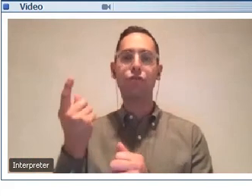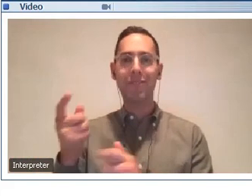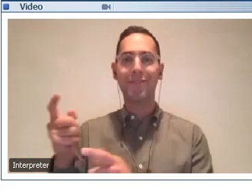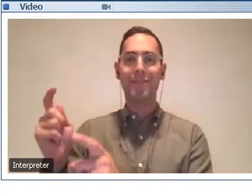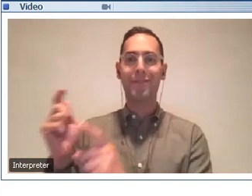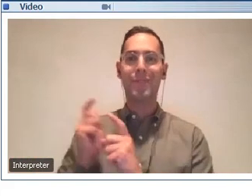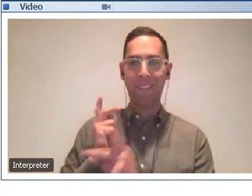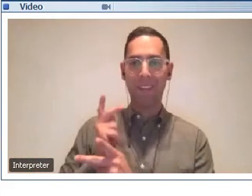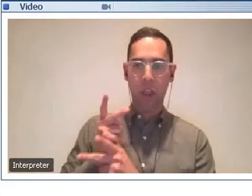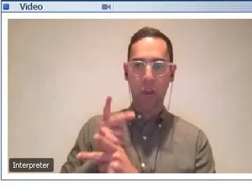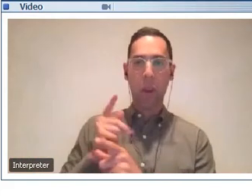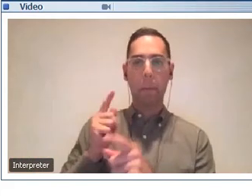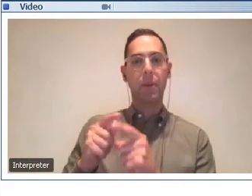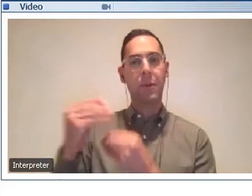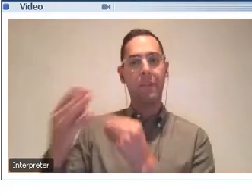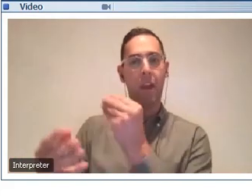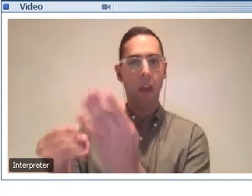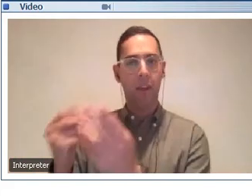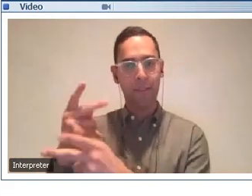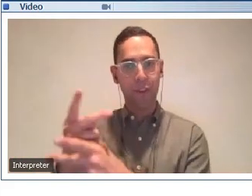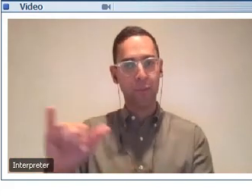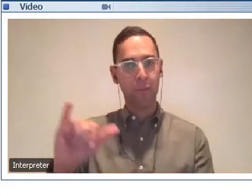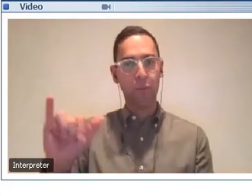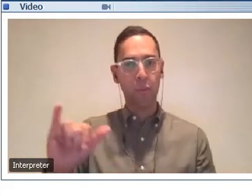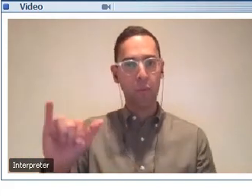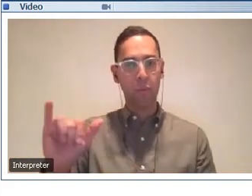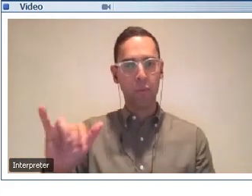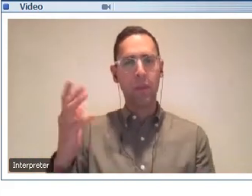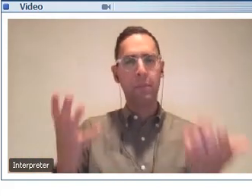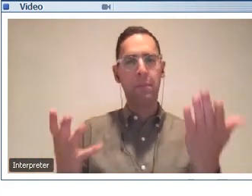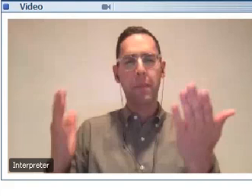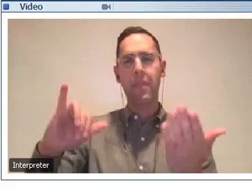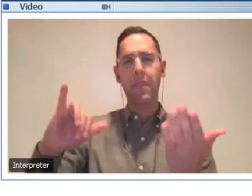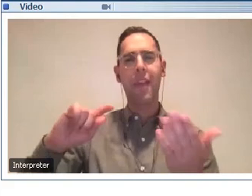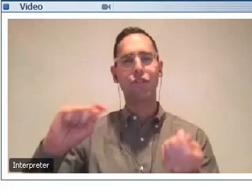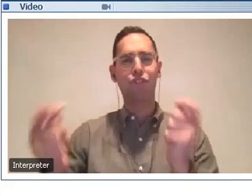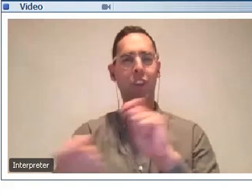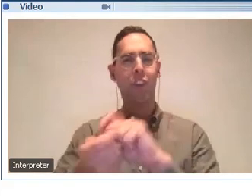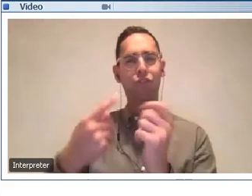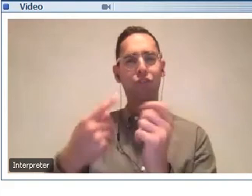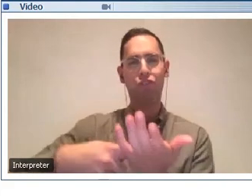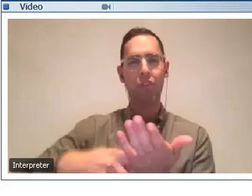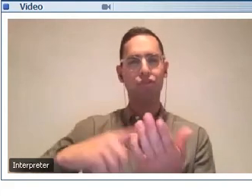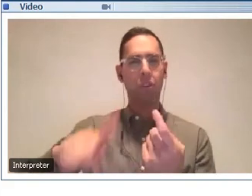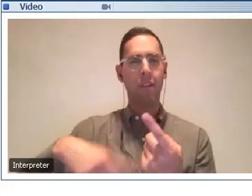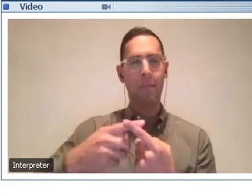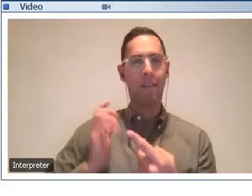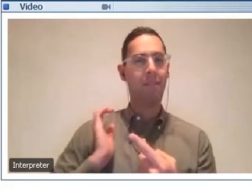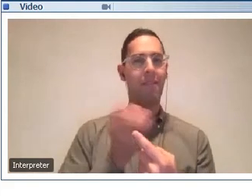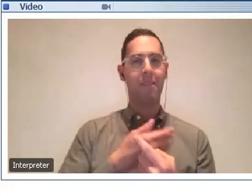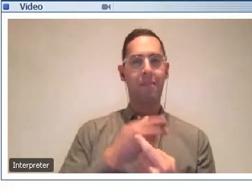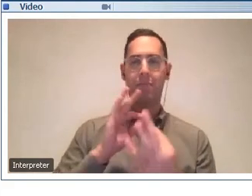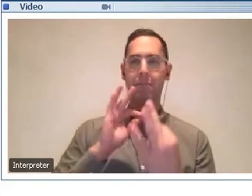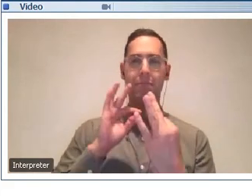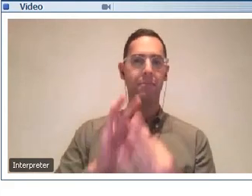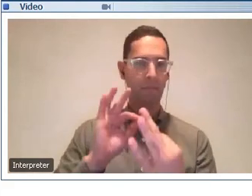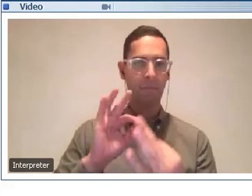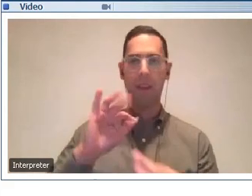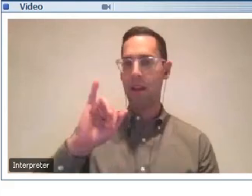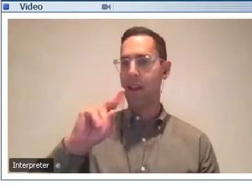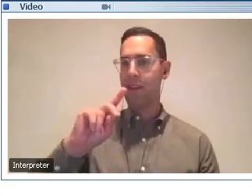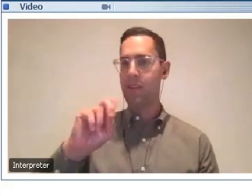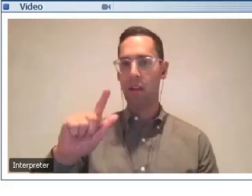might change the discussion of how we might design an ideal family paid leave policy. I'm wondering if